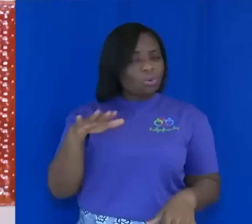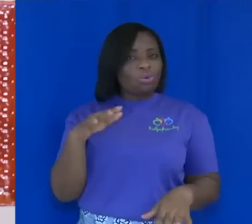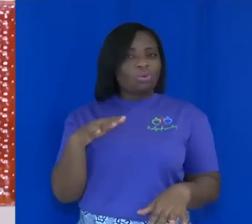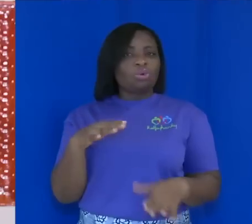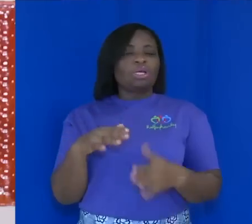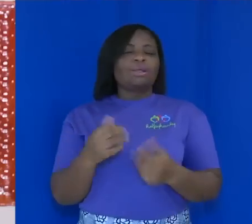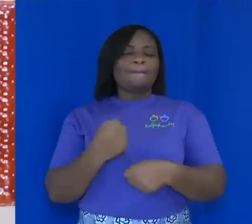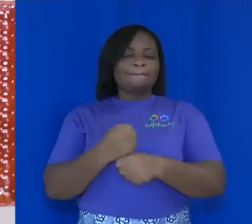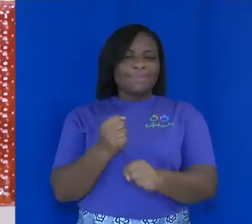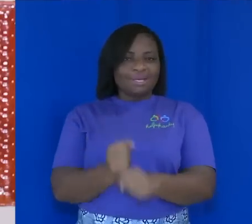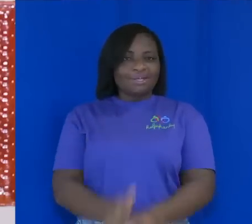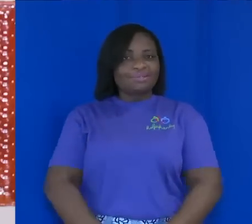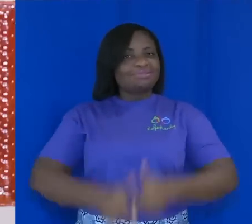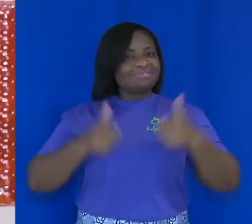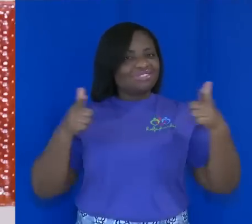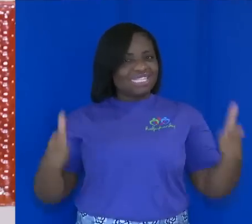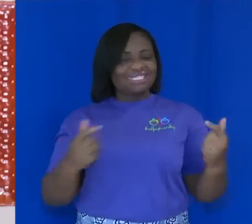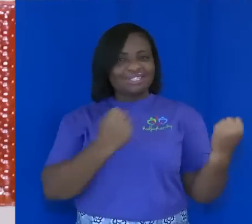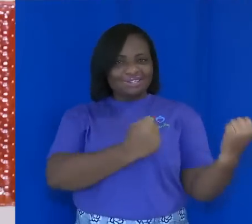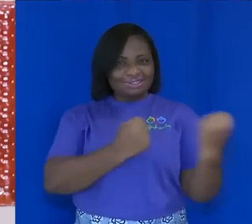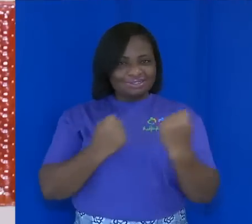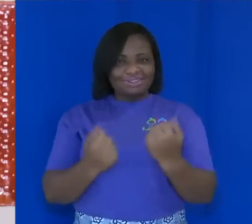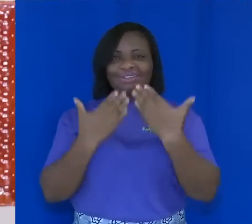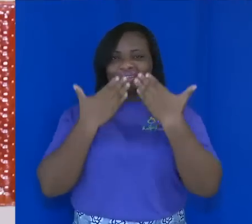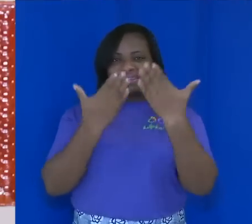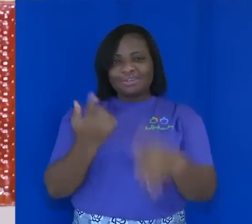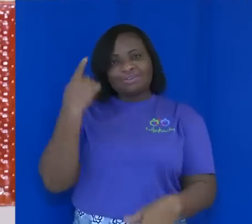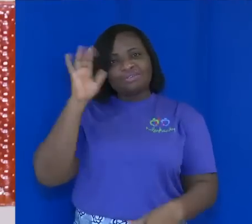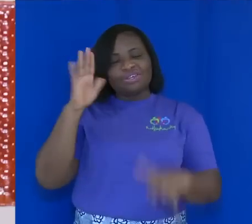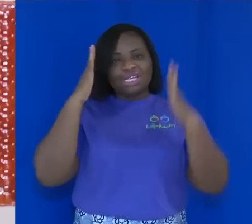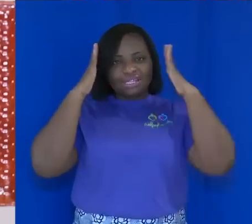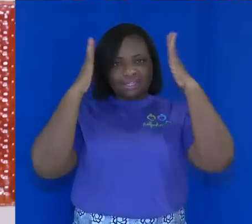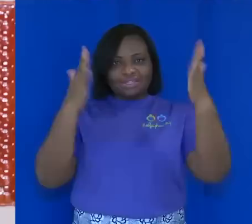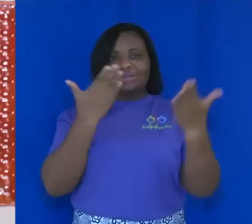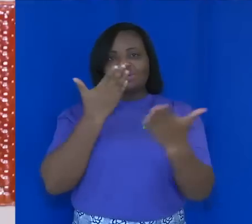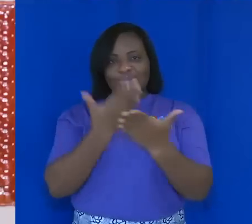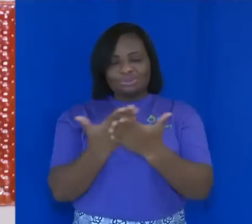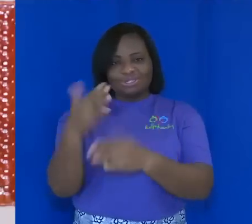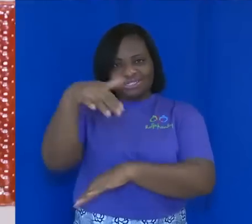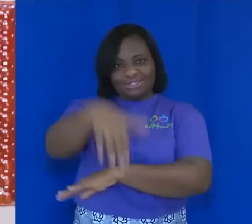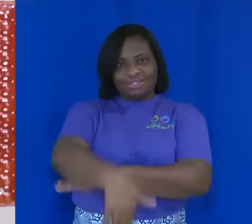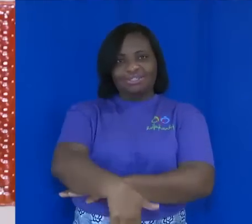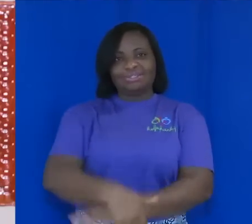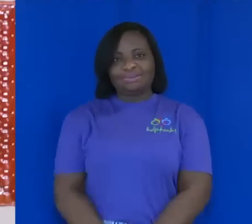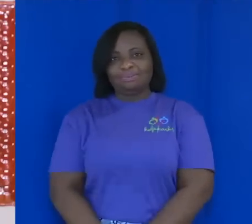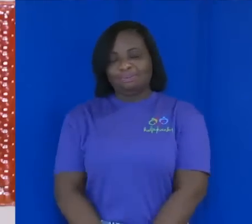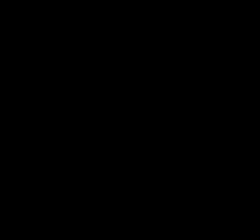Ghana, and make her great and strong. I thank you for your attention, and good night.